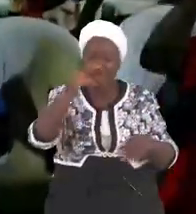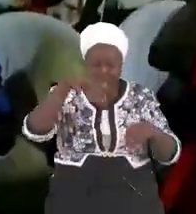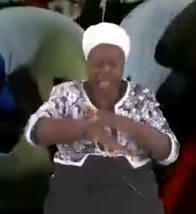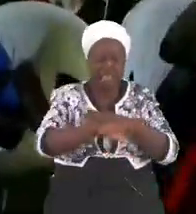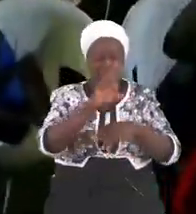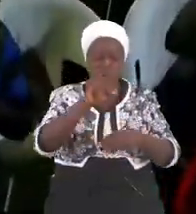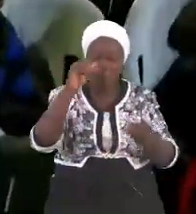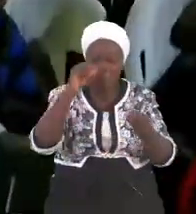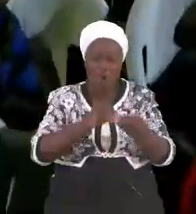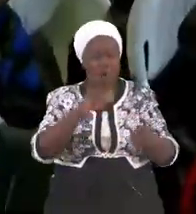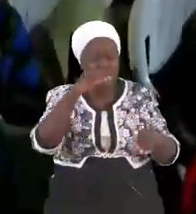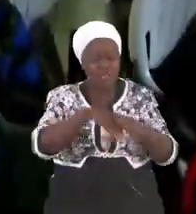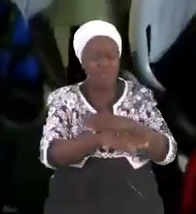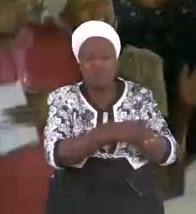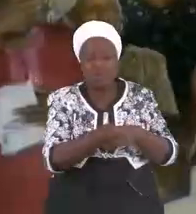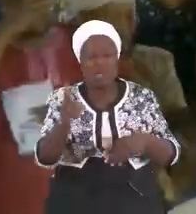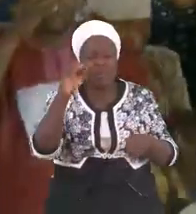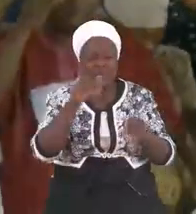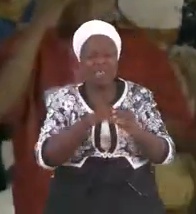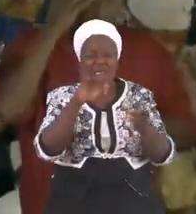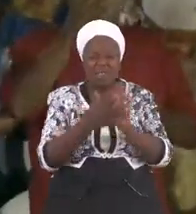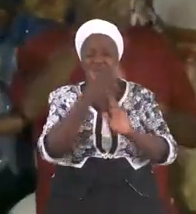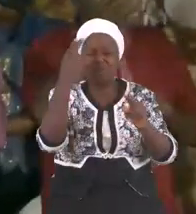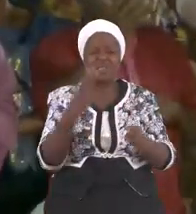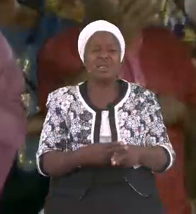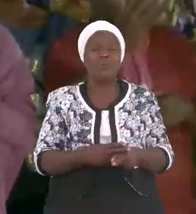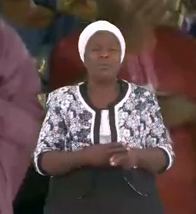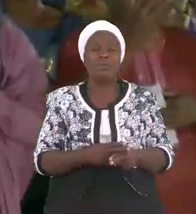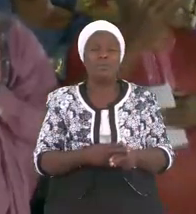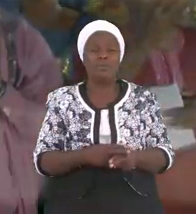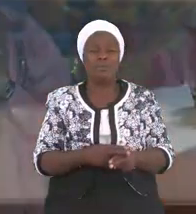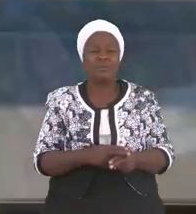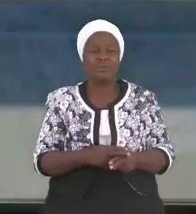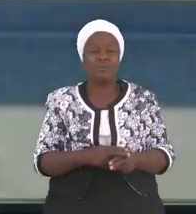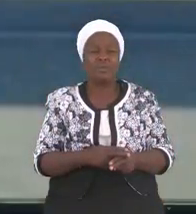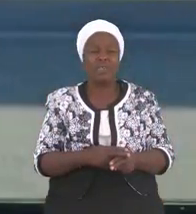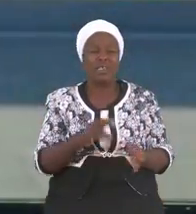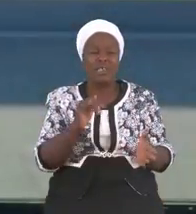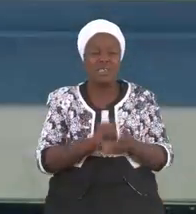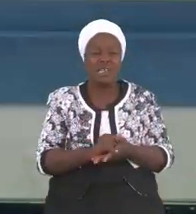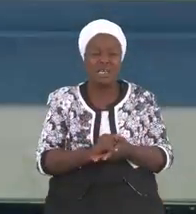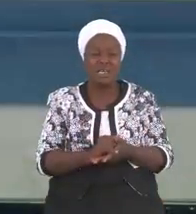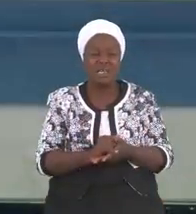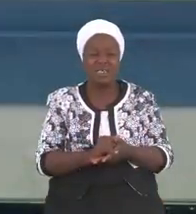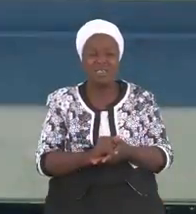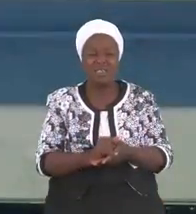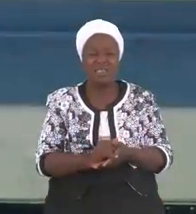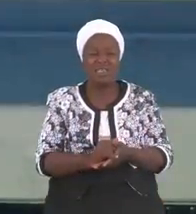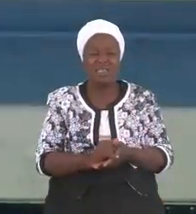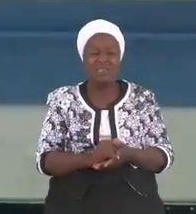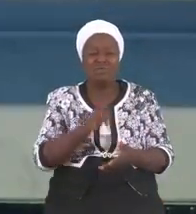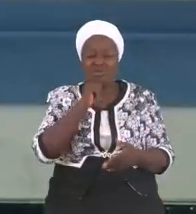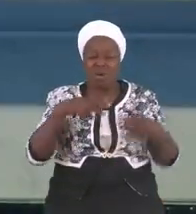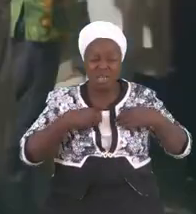into them in Jesus' name. That incurable disease, be cured